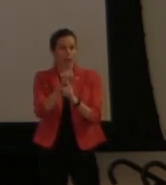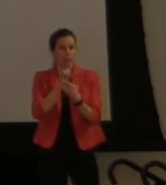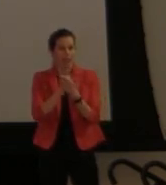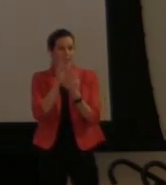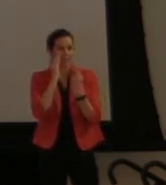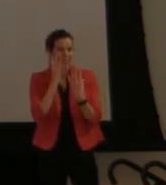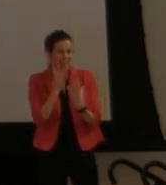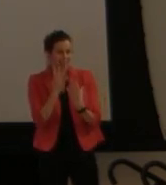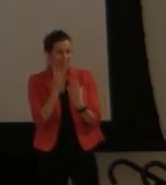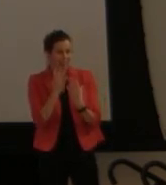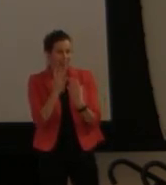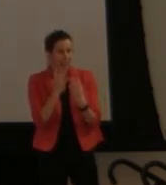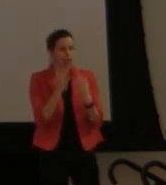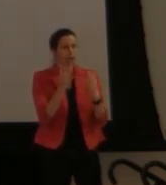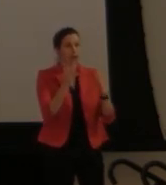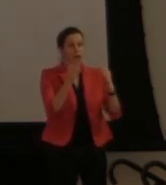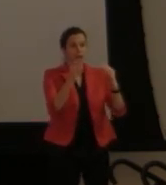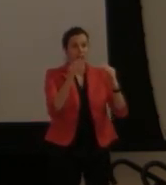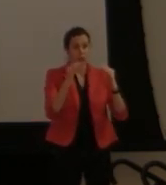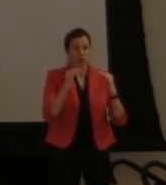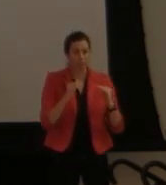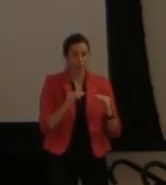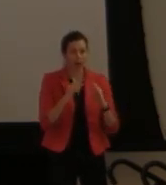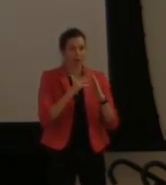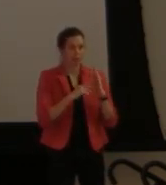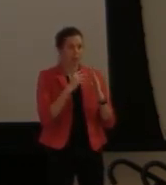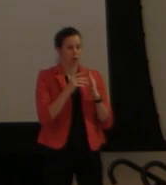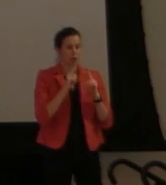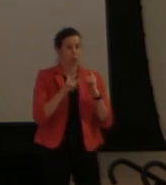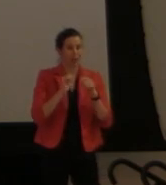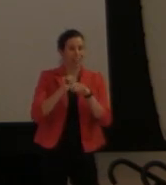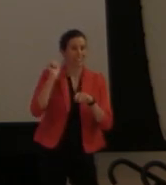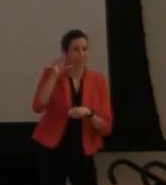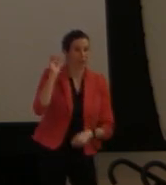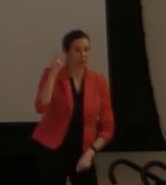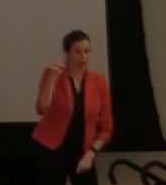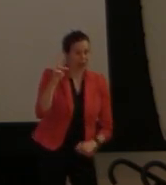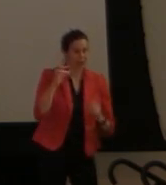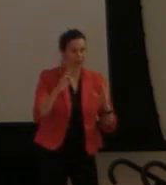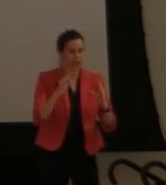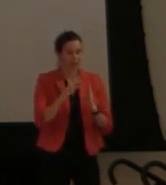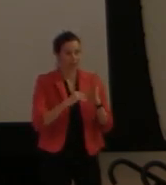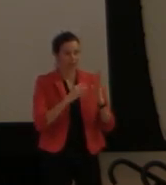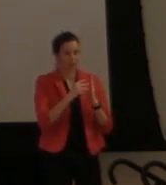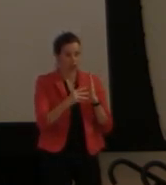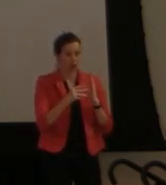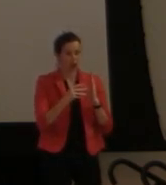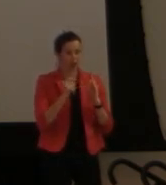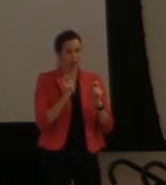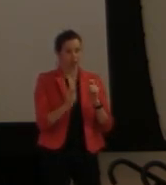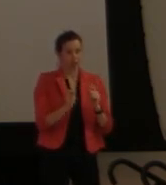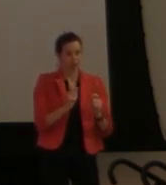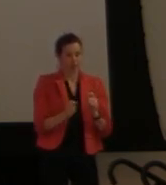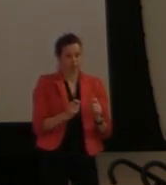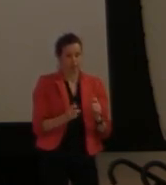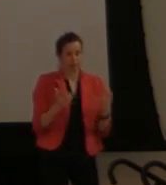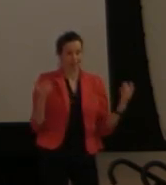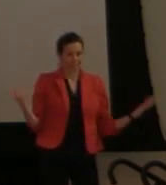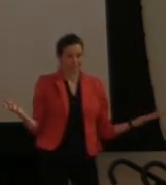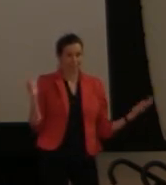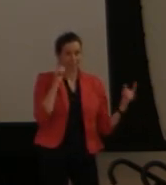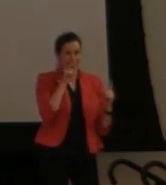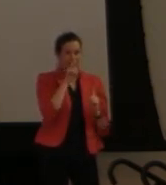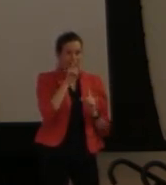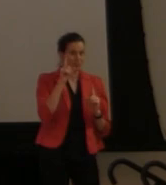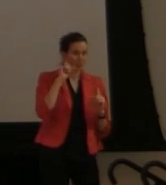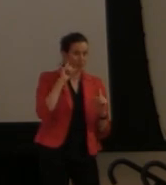So as you can see, the bottom chart is what I returned to them, where I changed it. I don't know if they appreciated yet. I haven't gotten